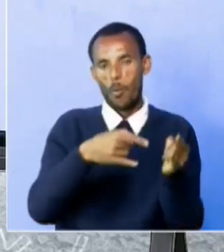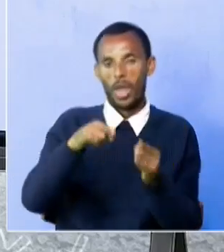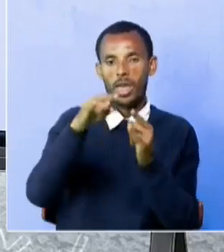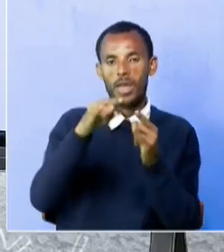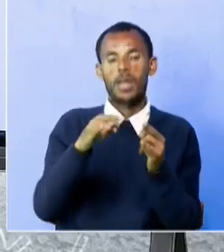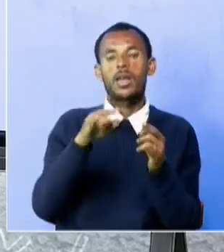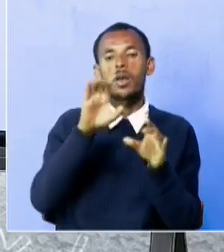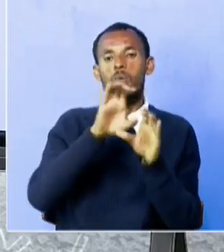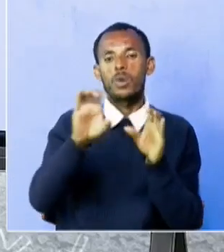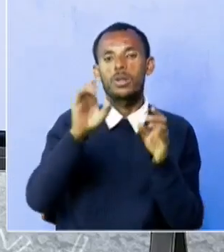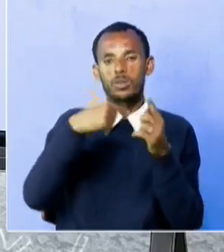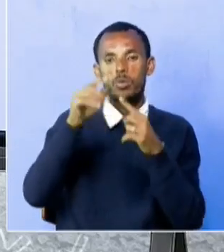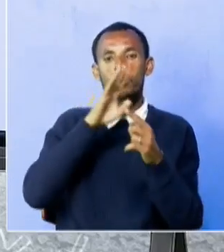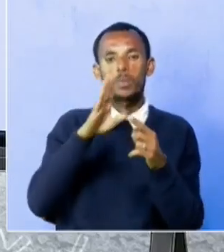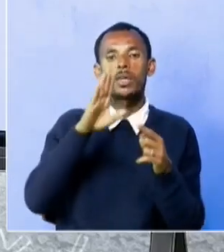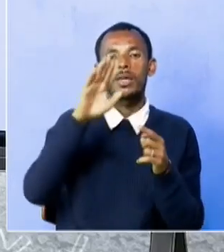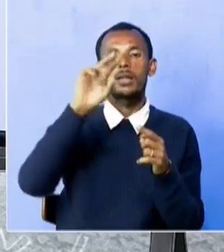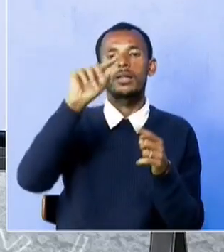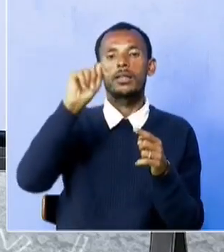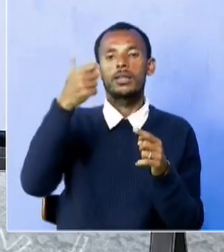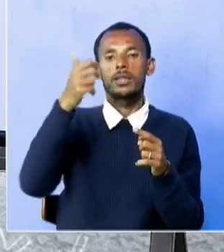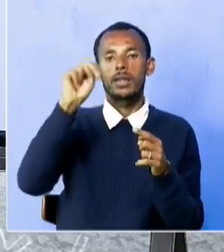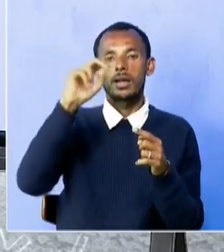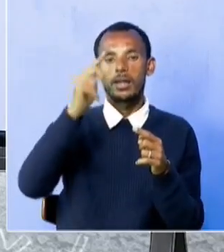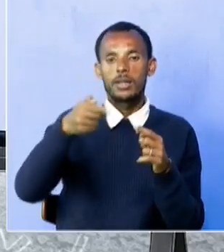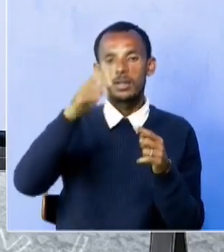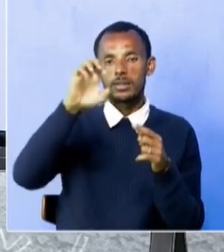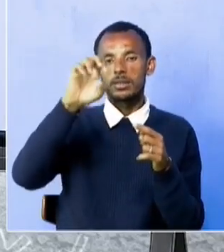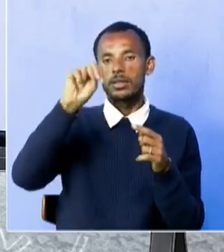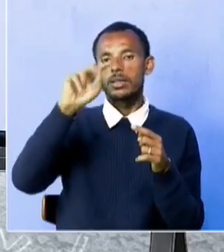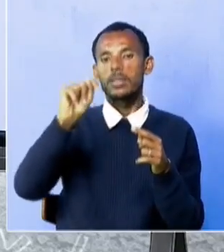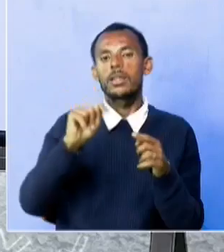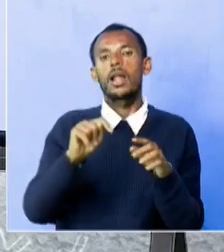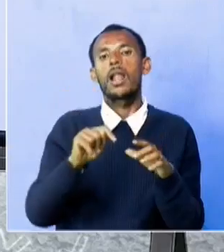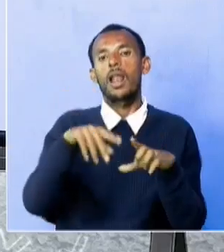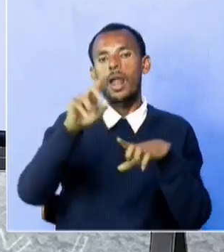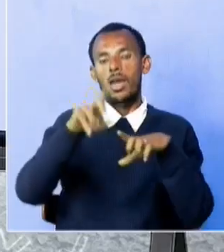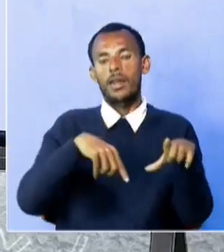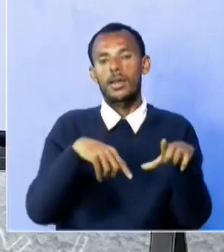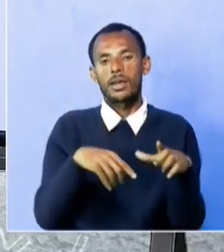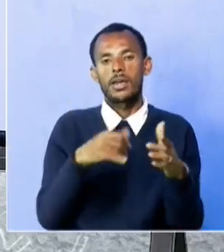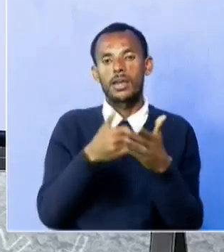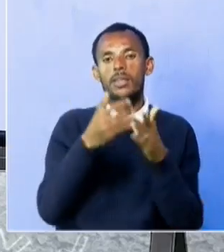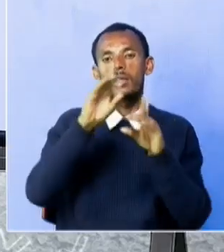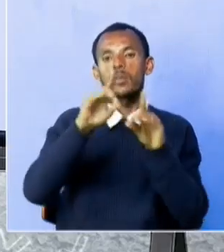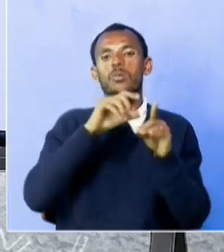chord to be on a tangent line. So a tangent line